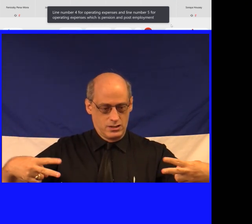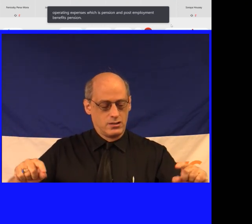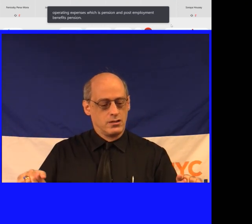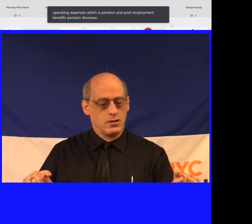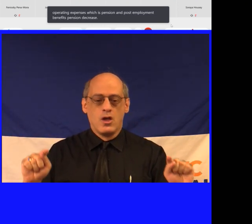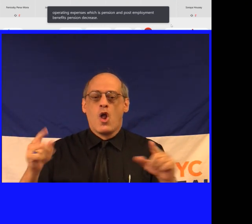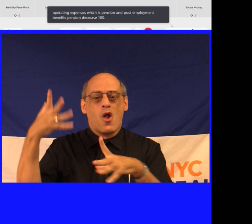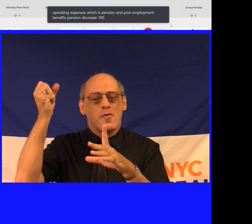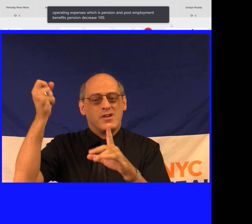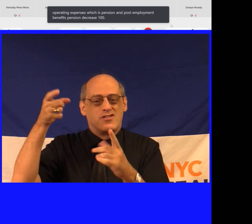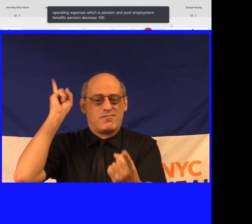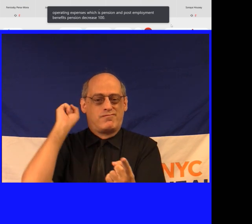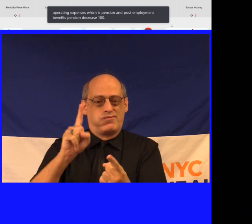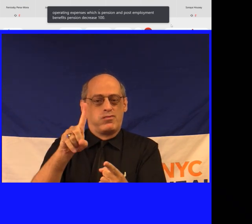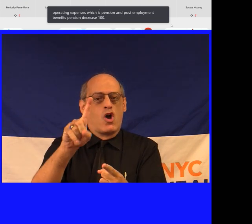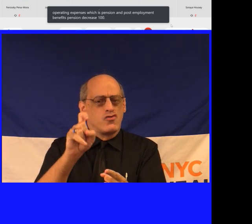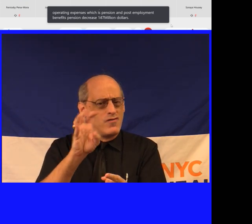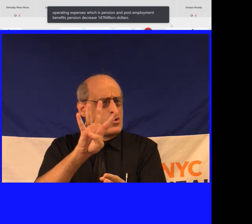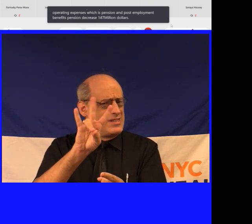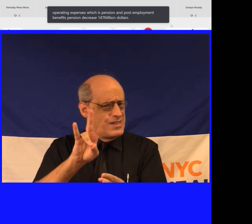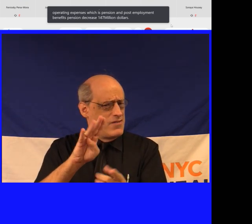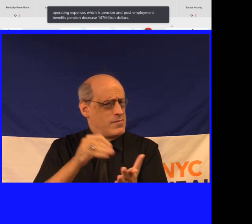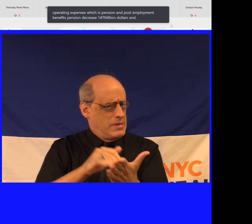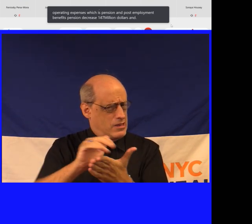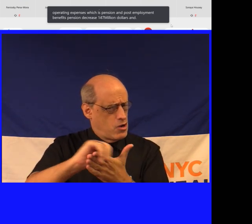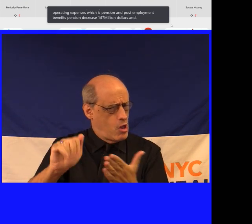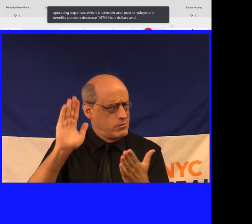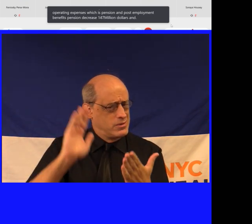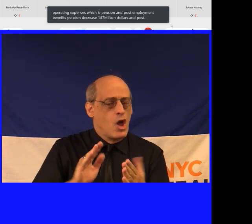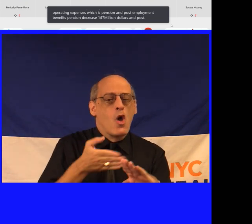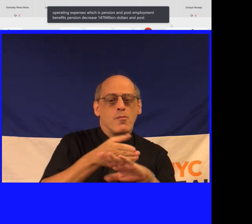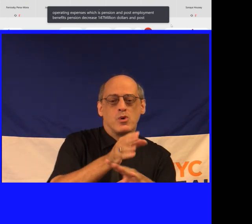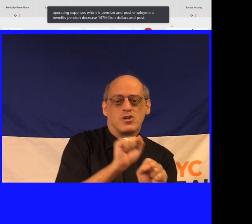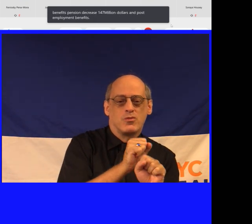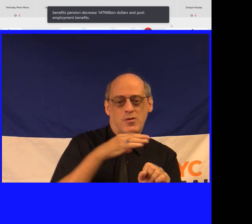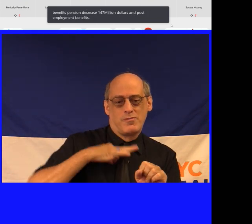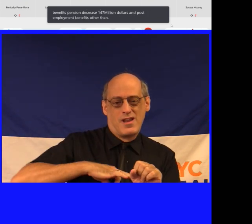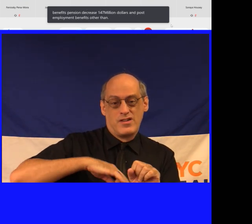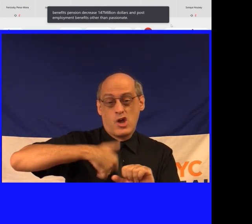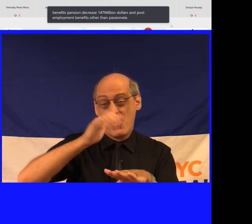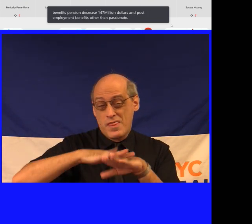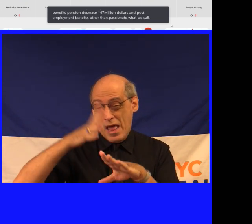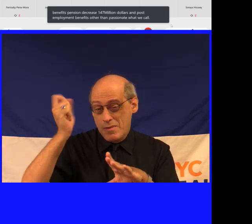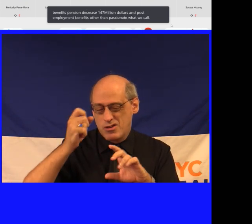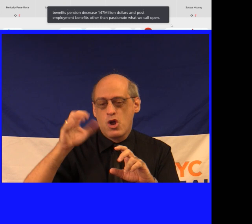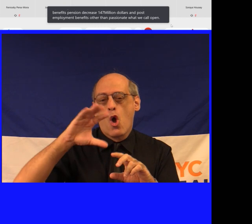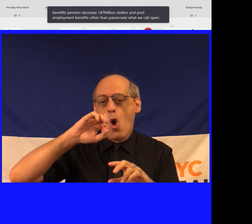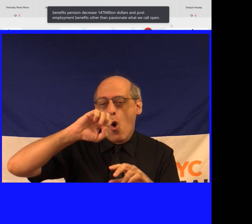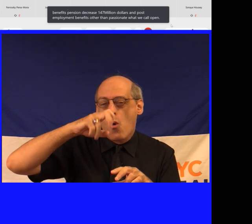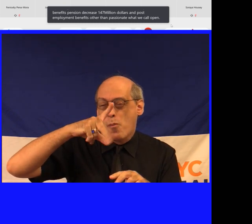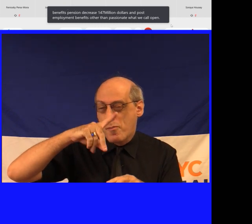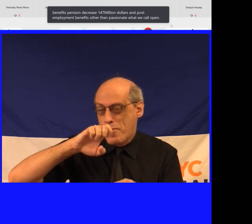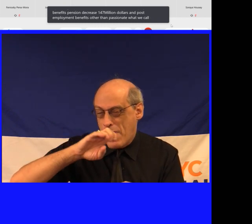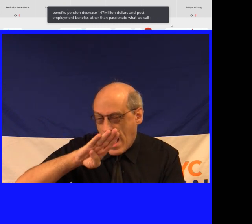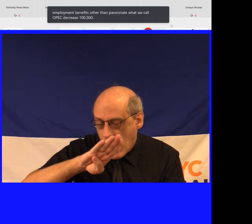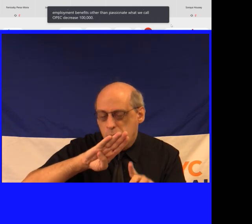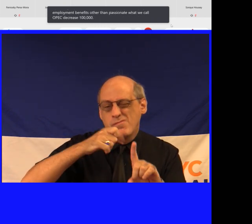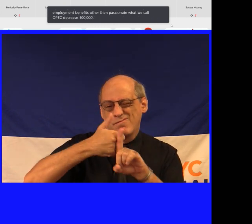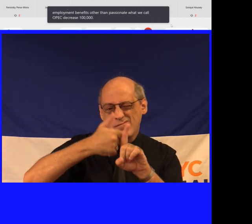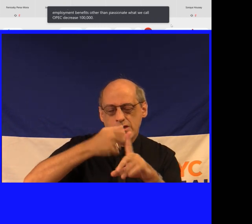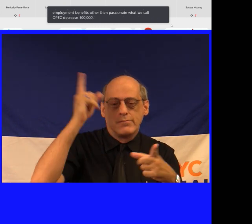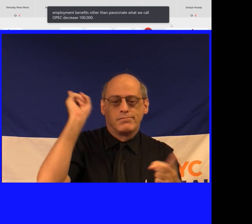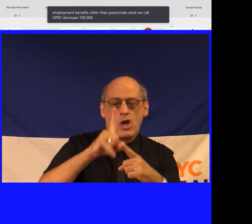decreased $147 million, and post-employment benefits other than pension, or what we call OPEB, decreased $139